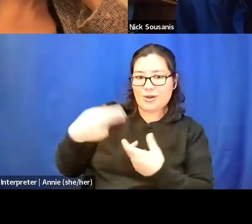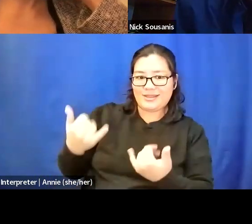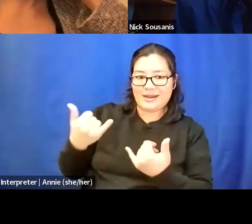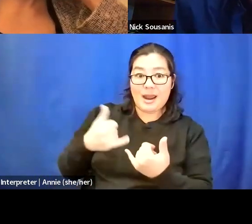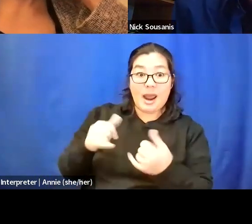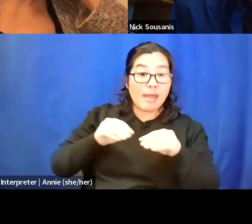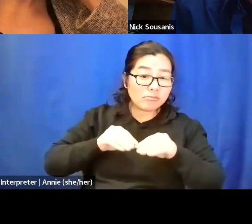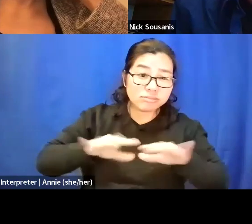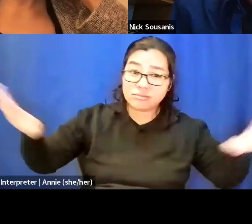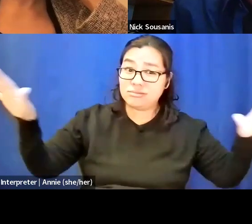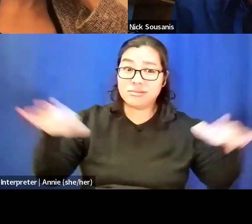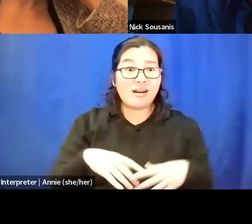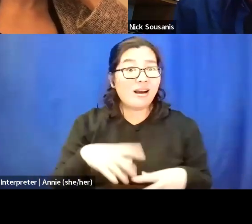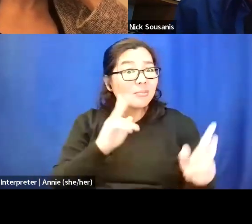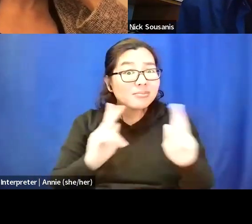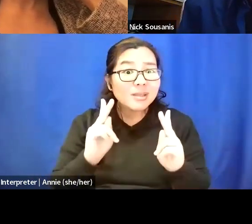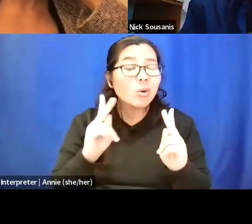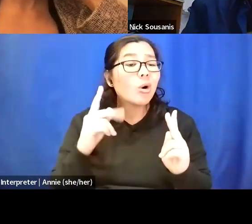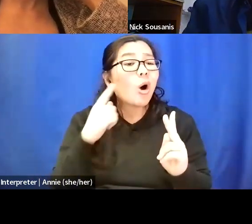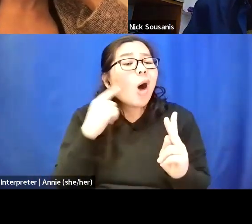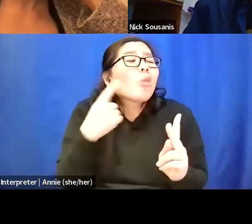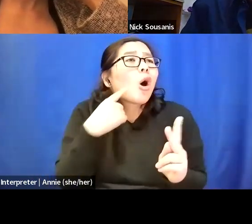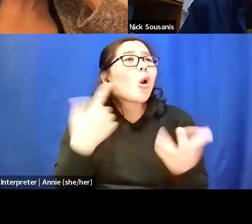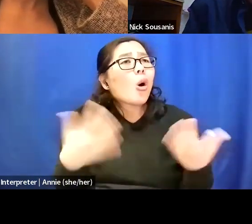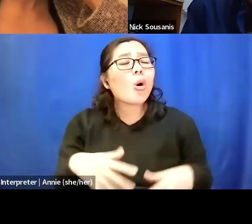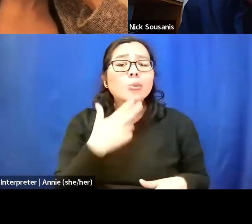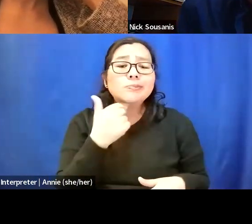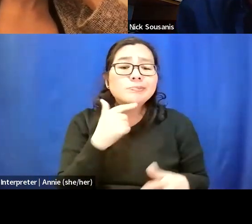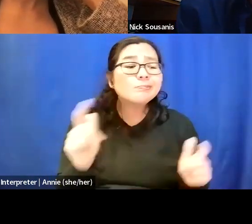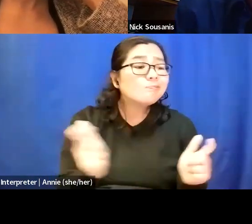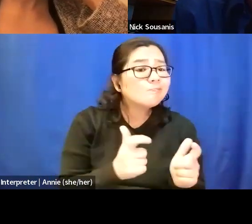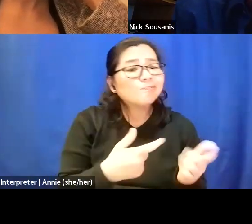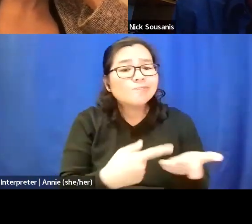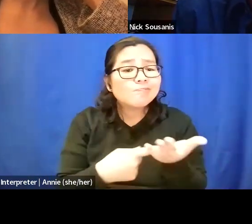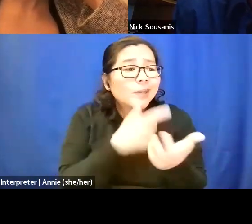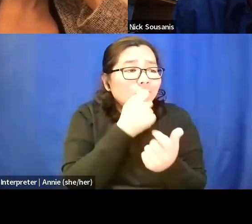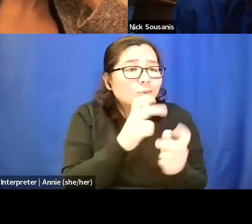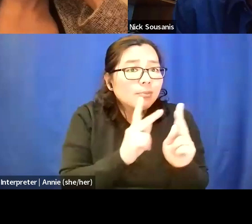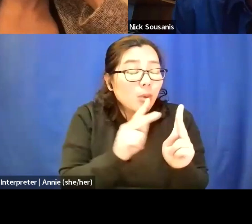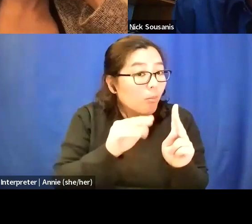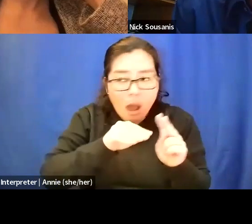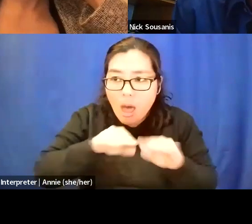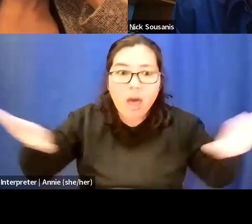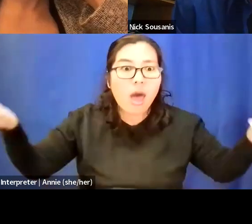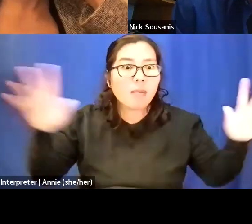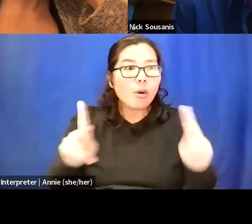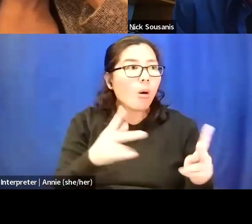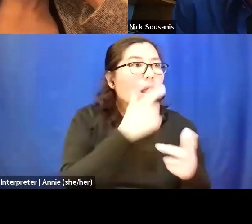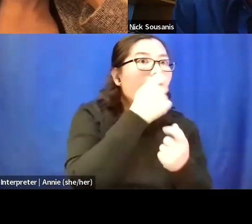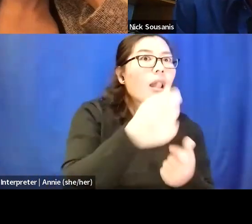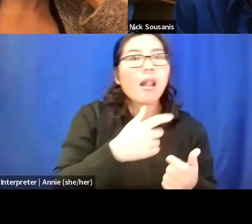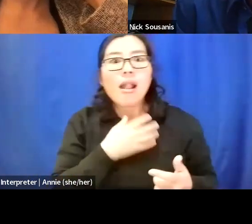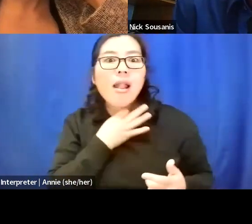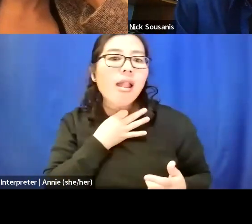Everybody was so interested. We thought it was a small, intimate conversation, and it really blew up, which led to us taking that momentum and doing an